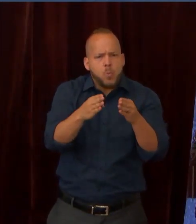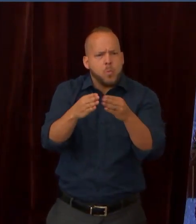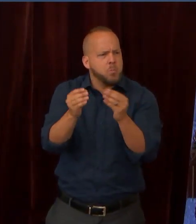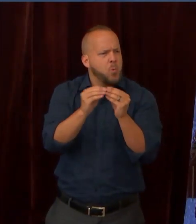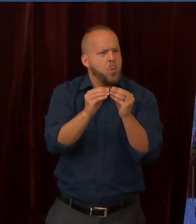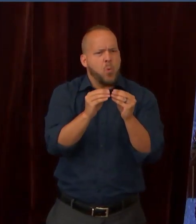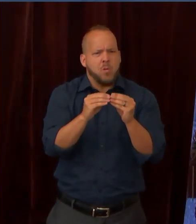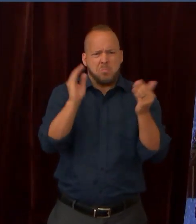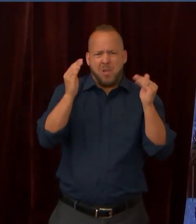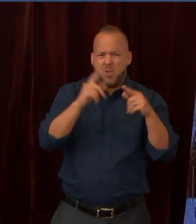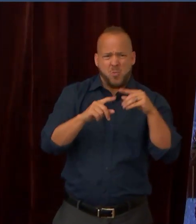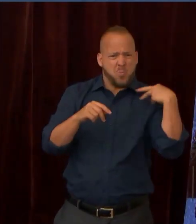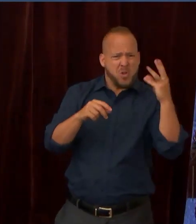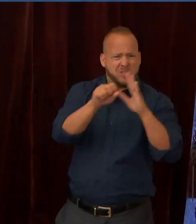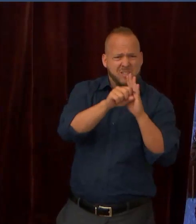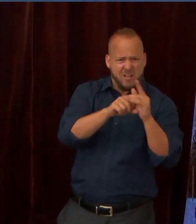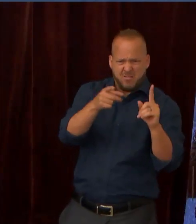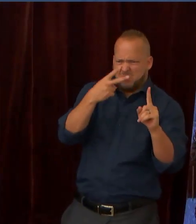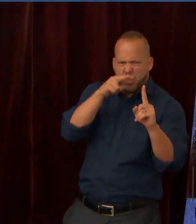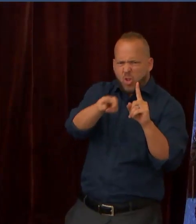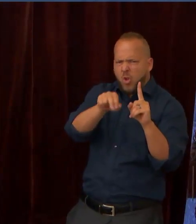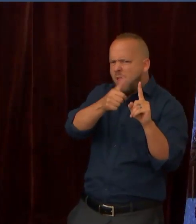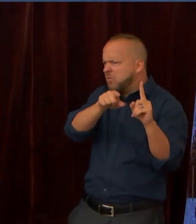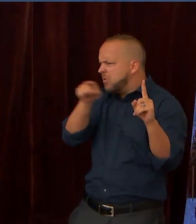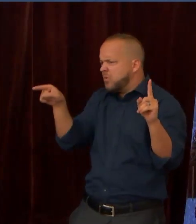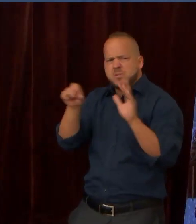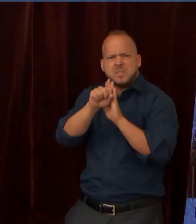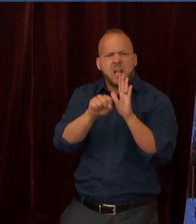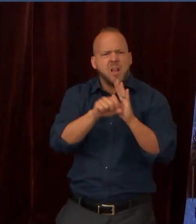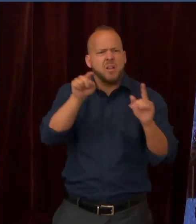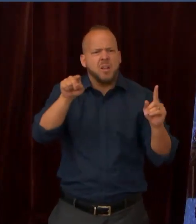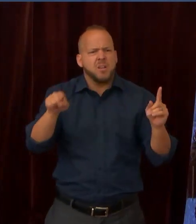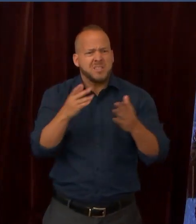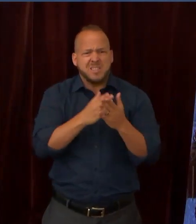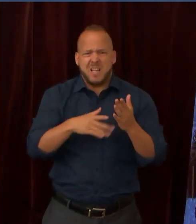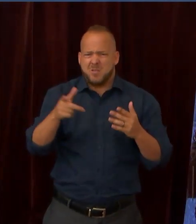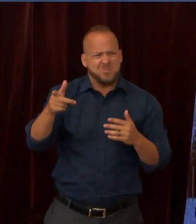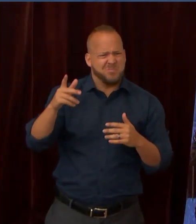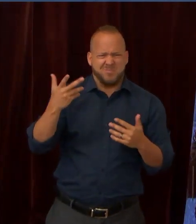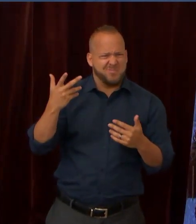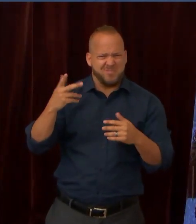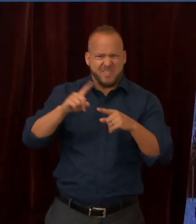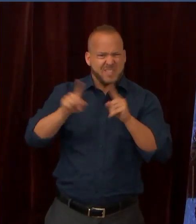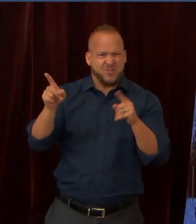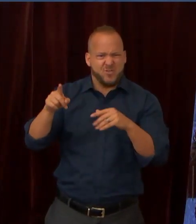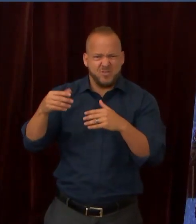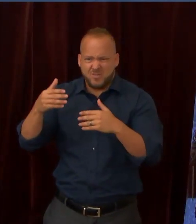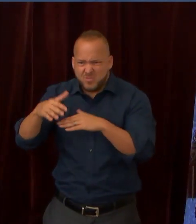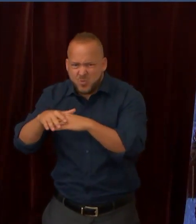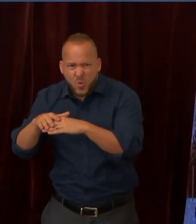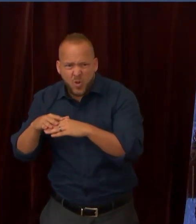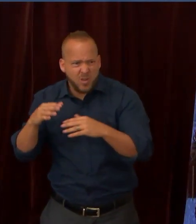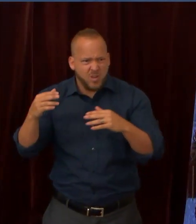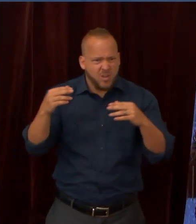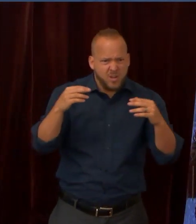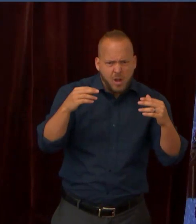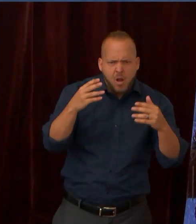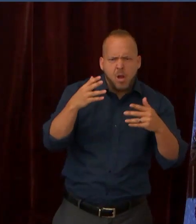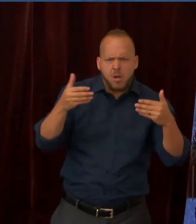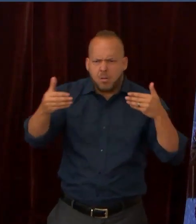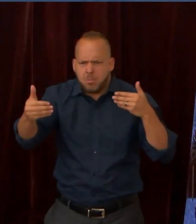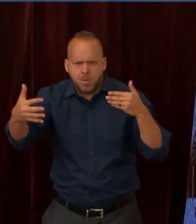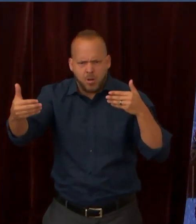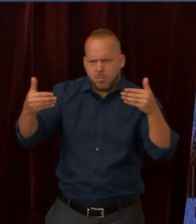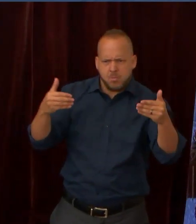be that different with the things we've done individually for individual sectors of these communities. So I think what we're